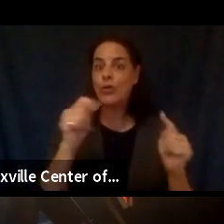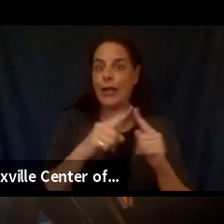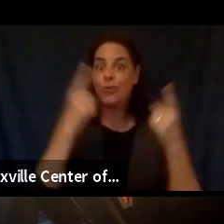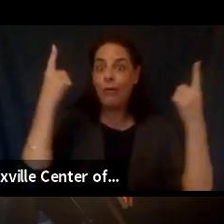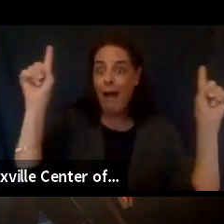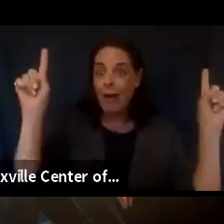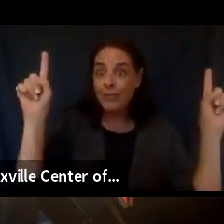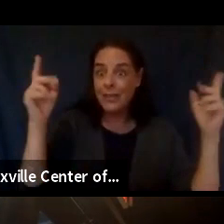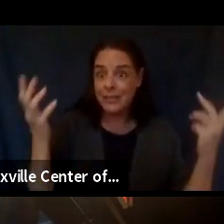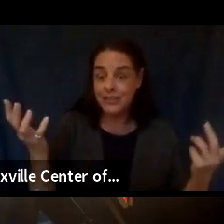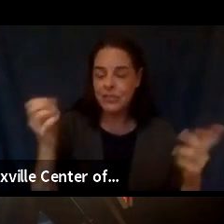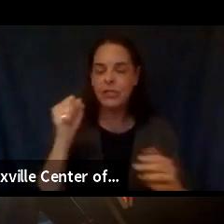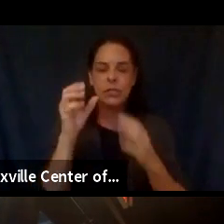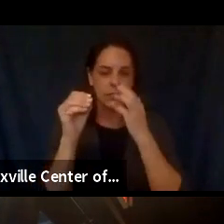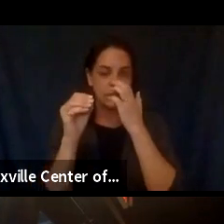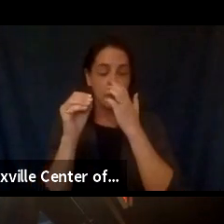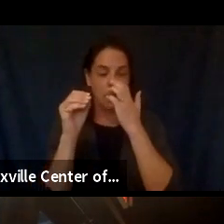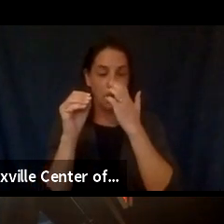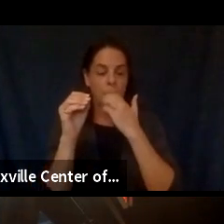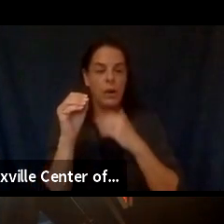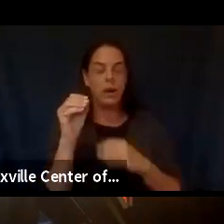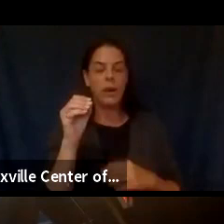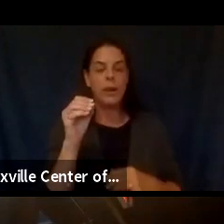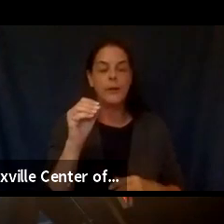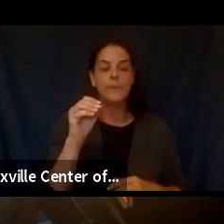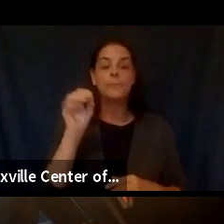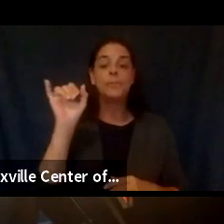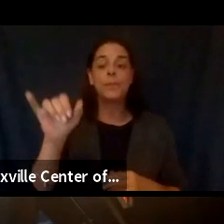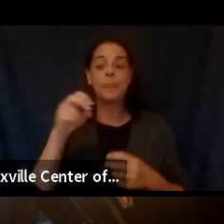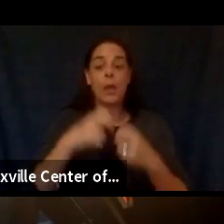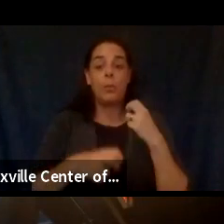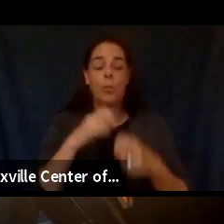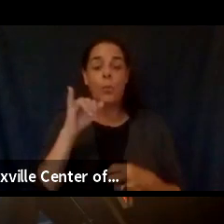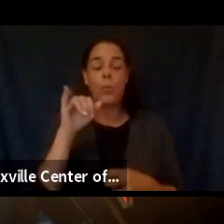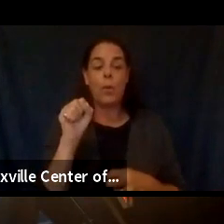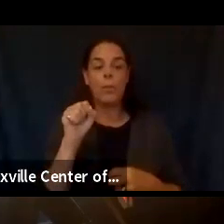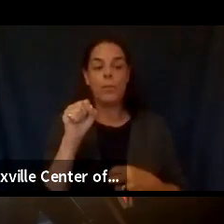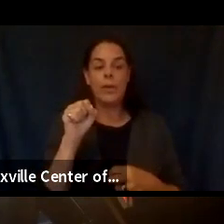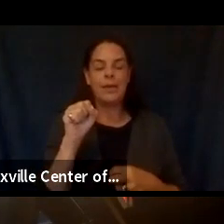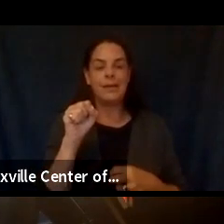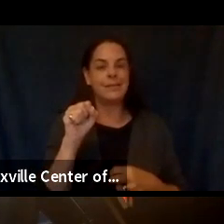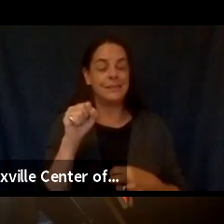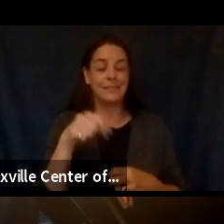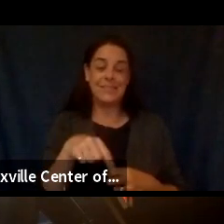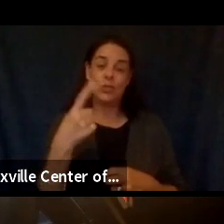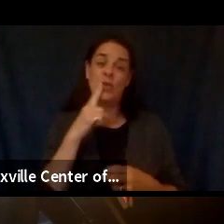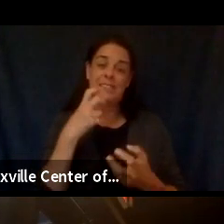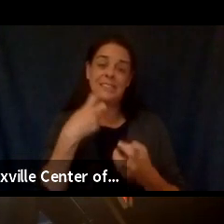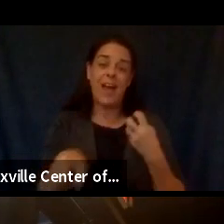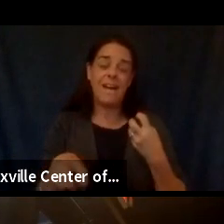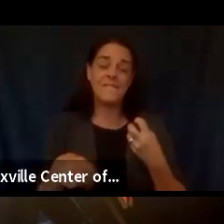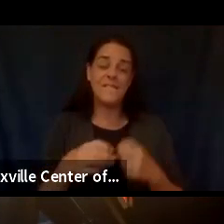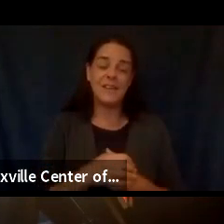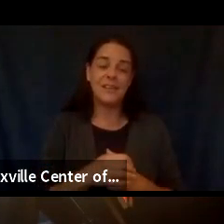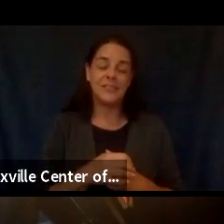so, you know, the problem is, I mean, this is a tough one. And so